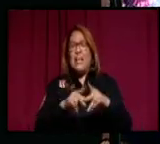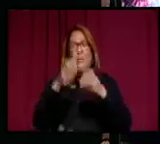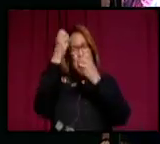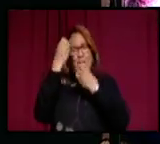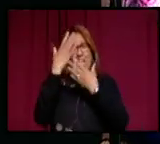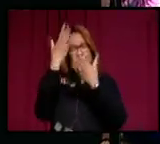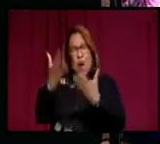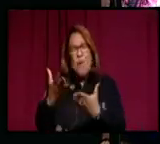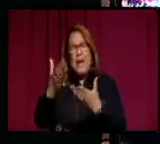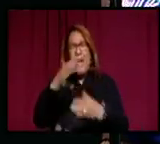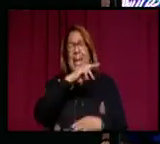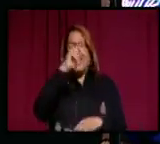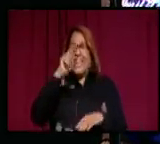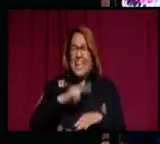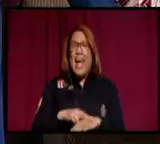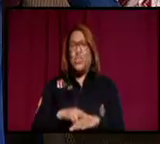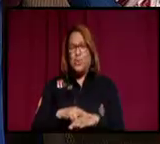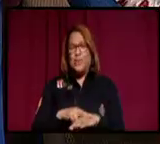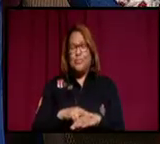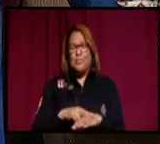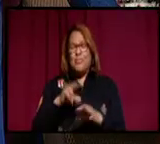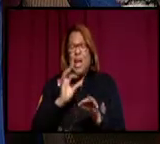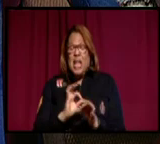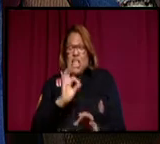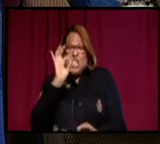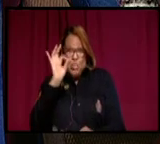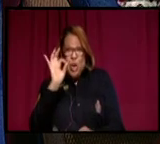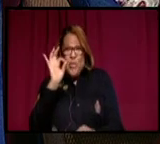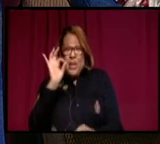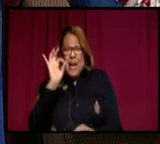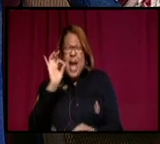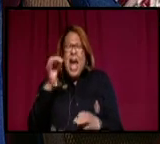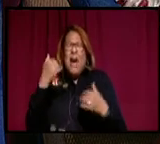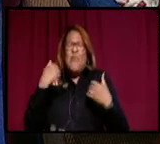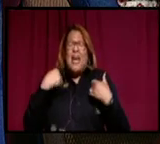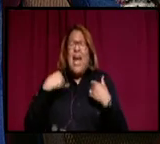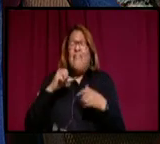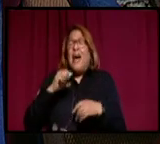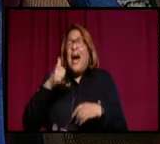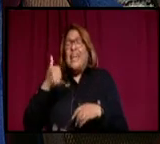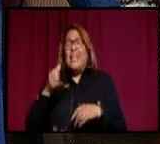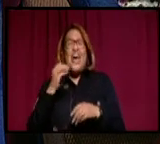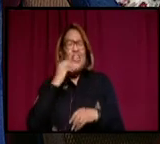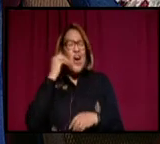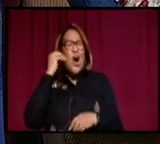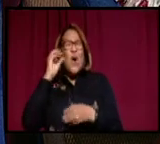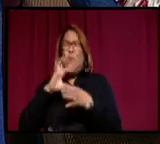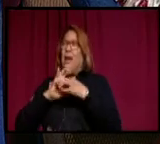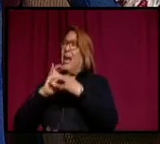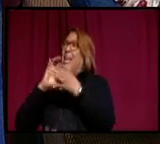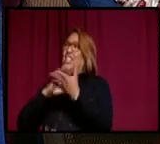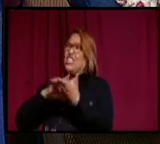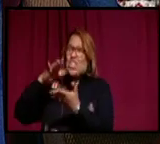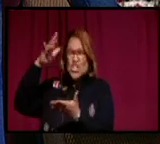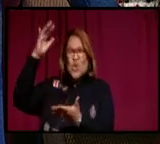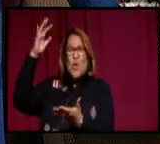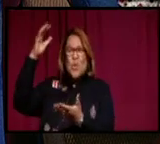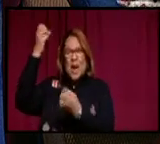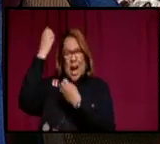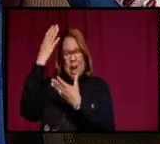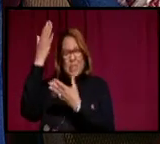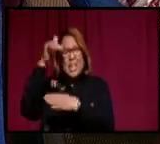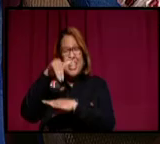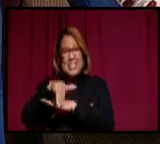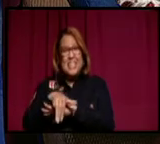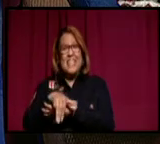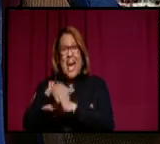obey in the natural, but I mean in the spirit realm, that we have another home. It's in glory. And I'm saying to you all tonight